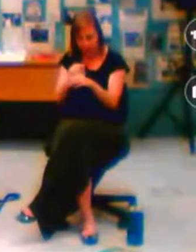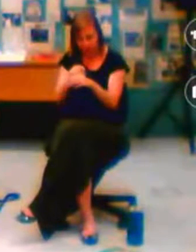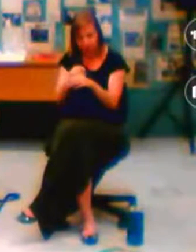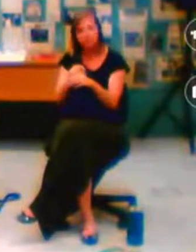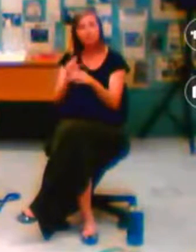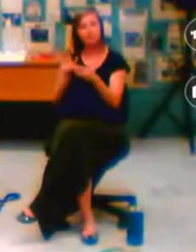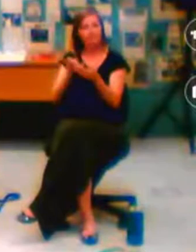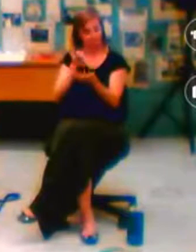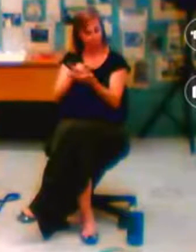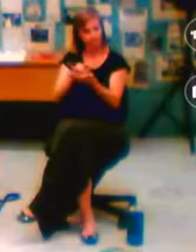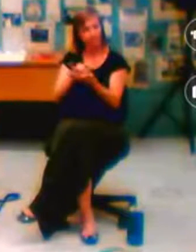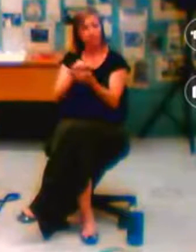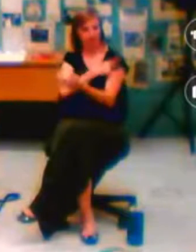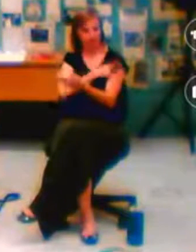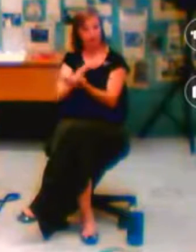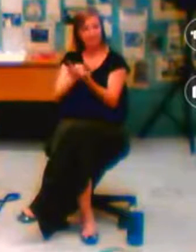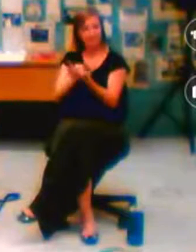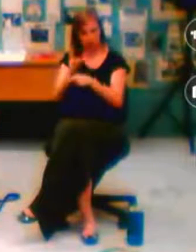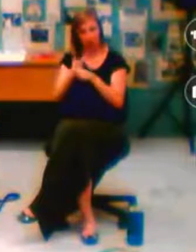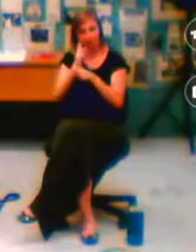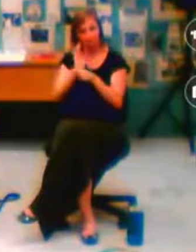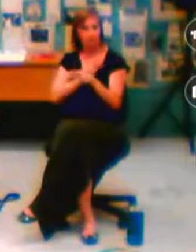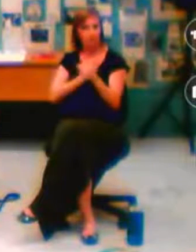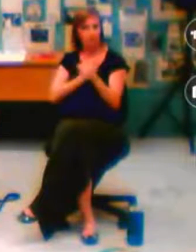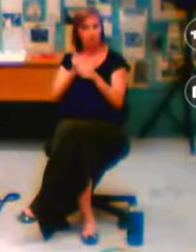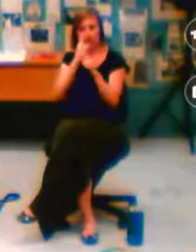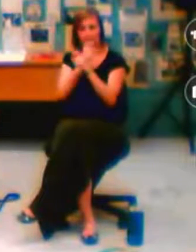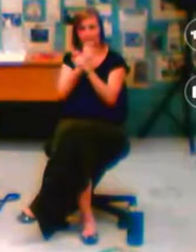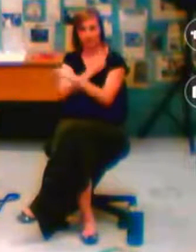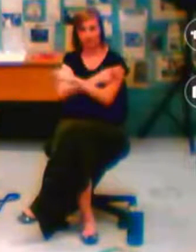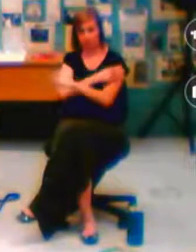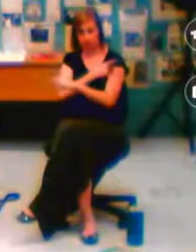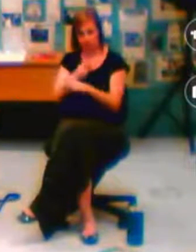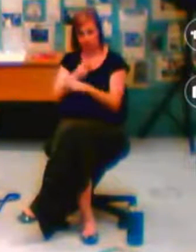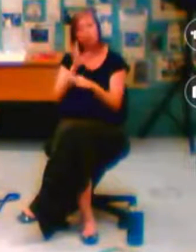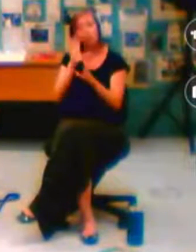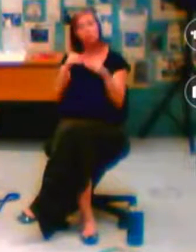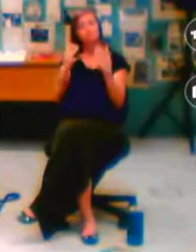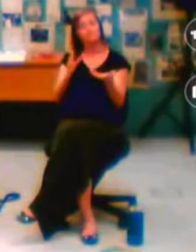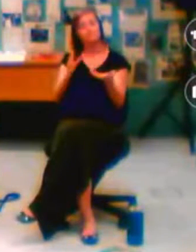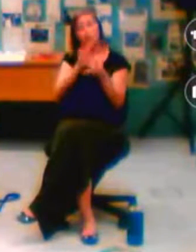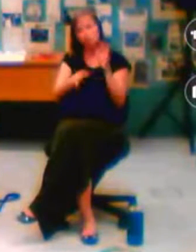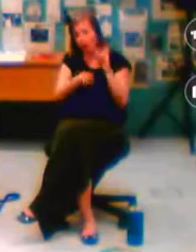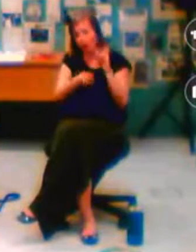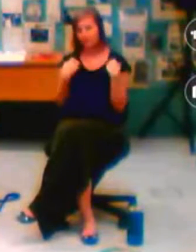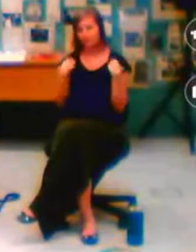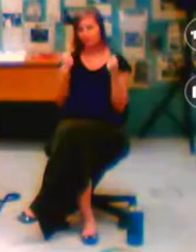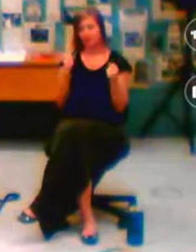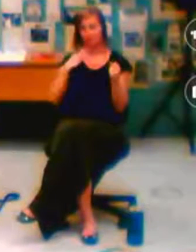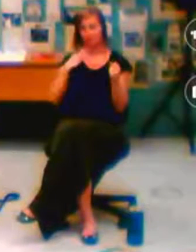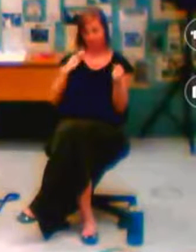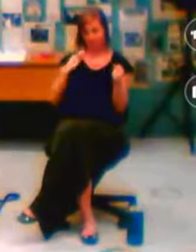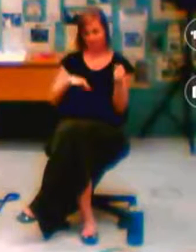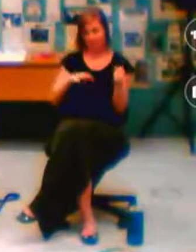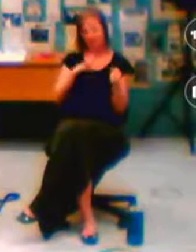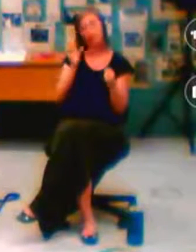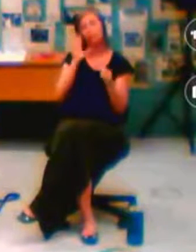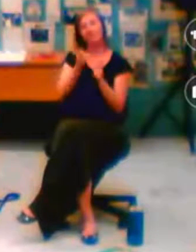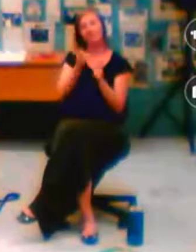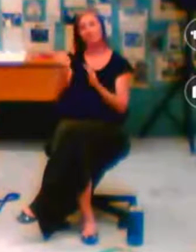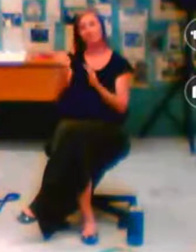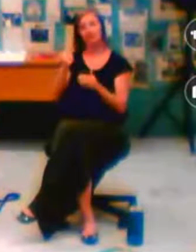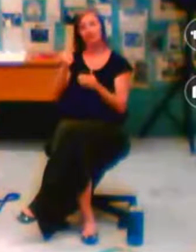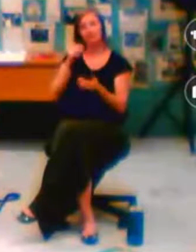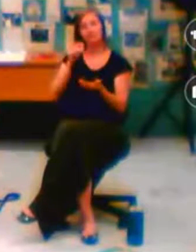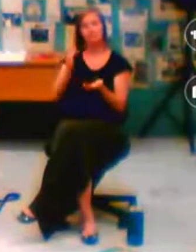discrimination experienced by people with Medicaid and provides incentives for patient-centered care for our most